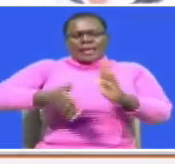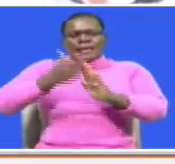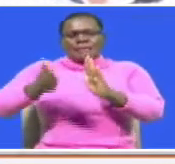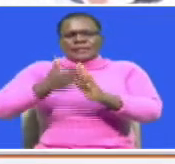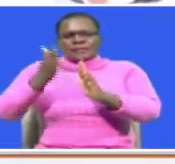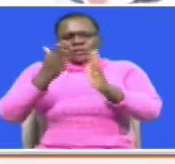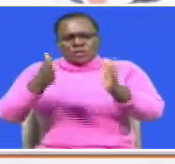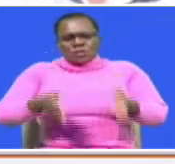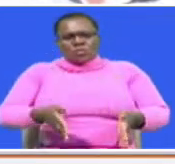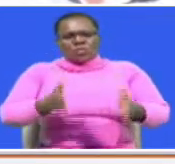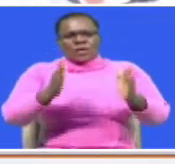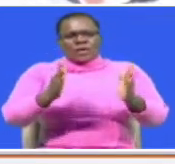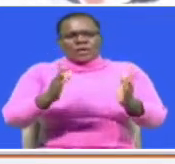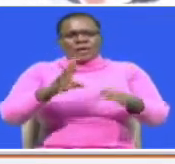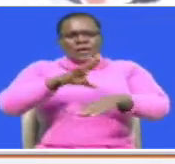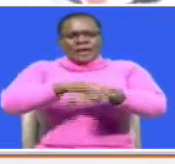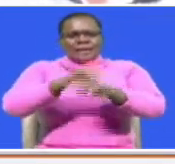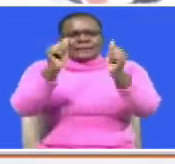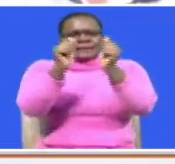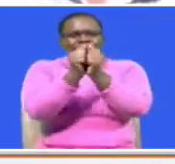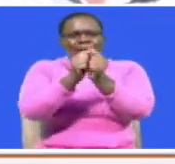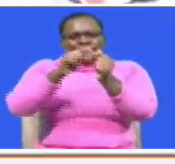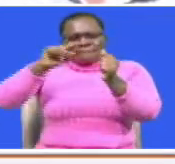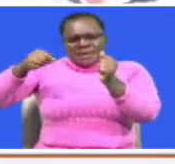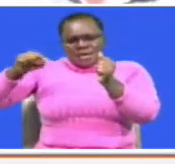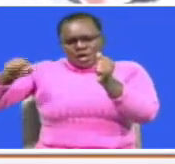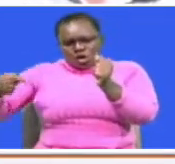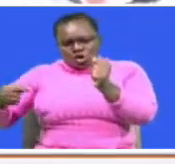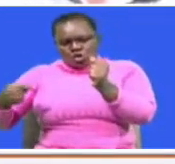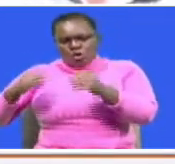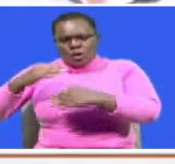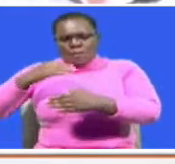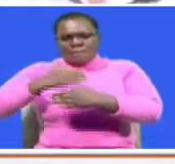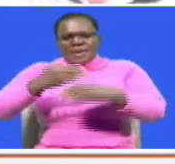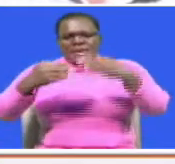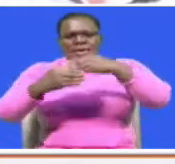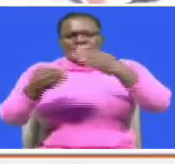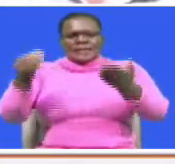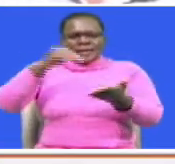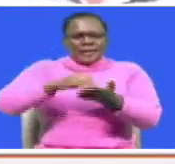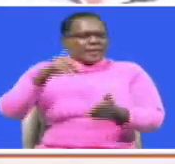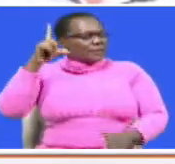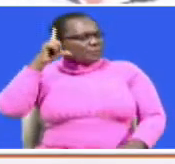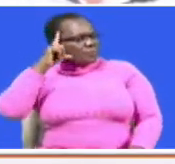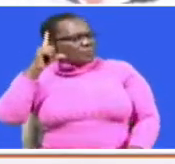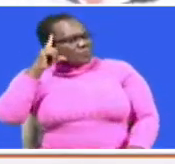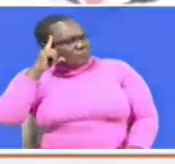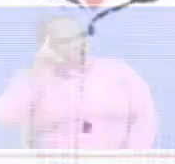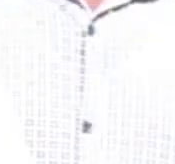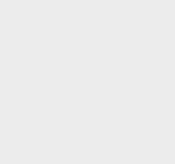emergency way, raise 10 million to reconstruct another dormitory for this school.